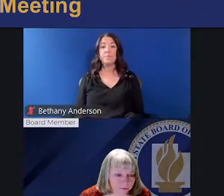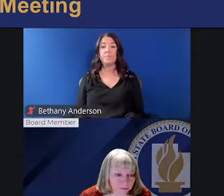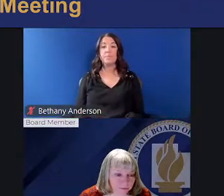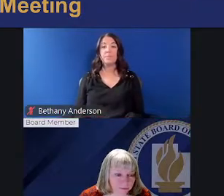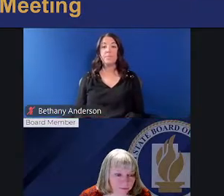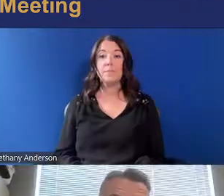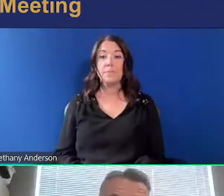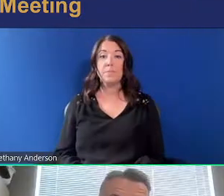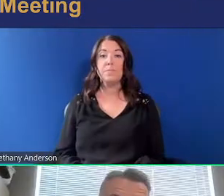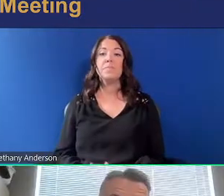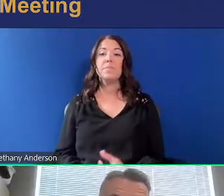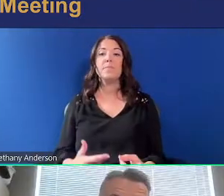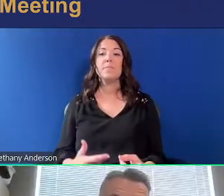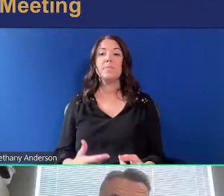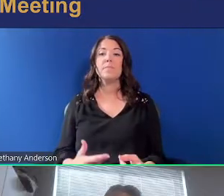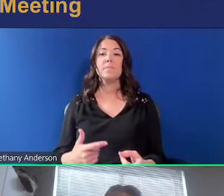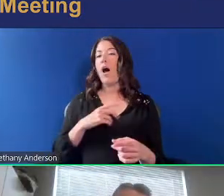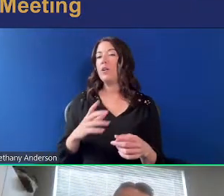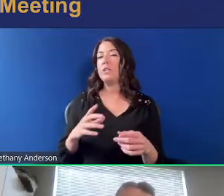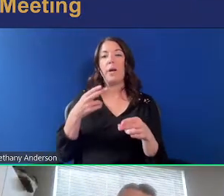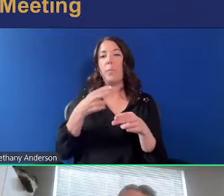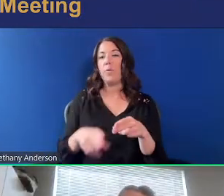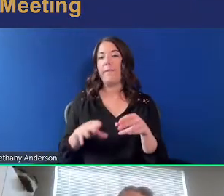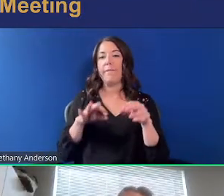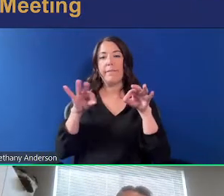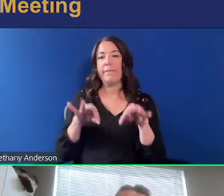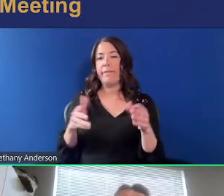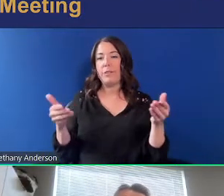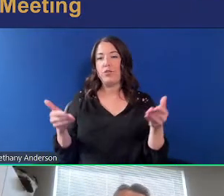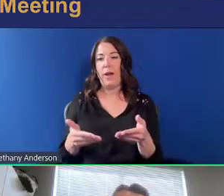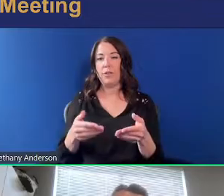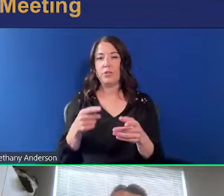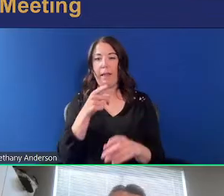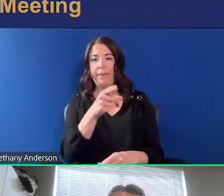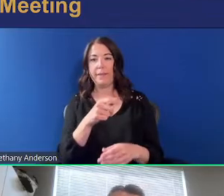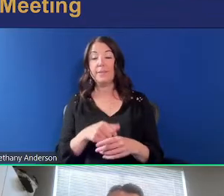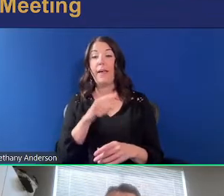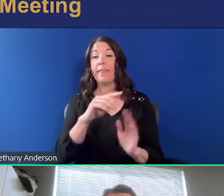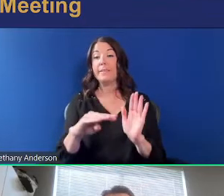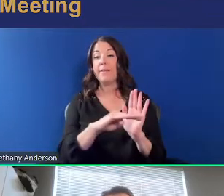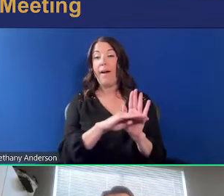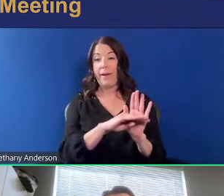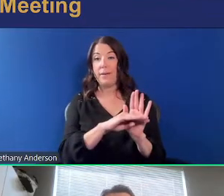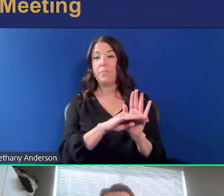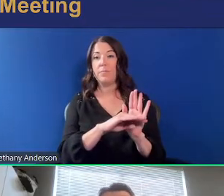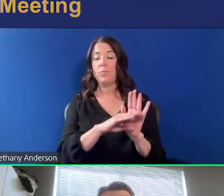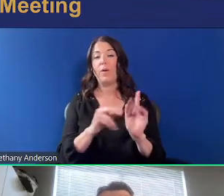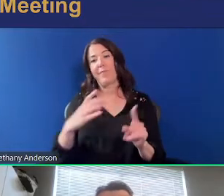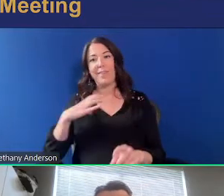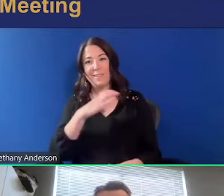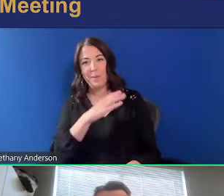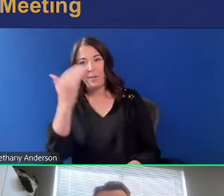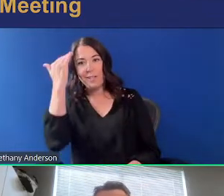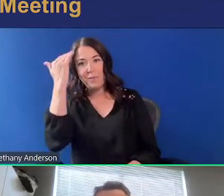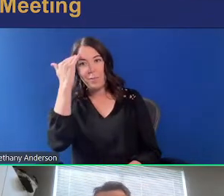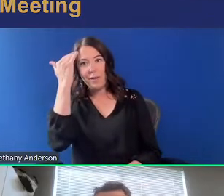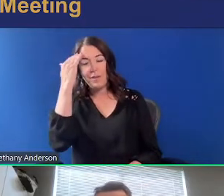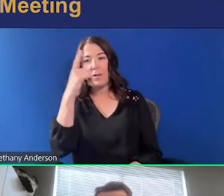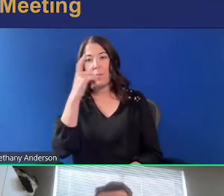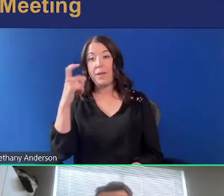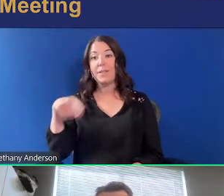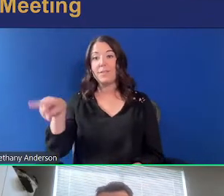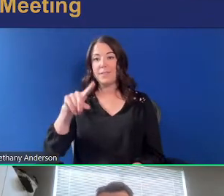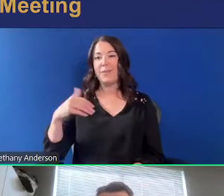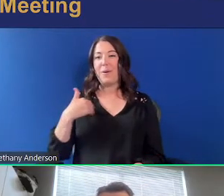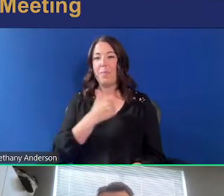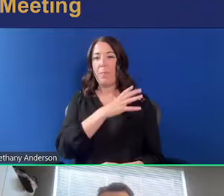Let me give just a brief introduction to this. This item has come, this committee is familiar with because there were members of this